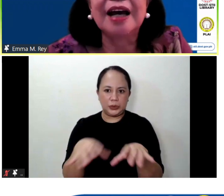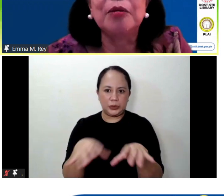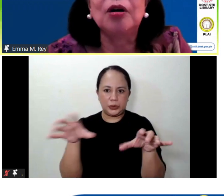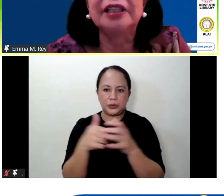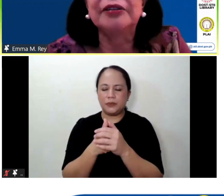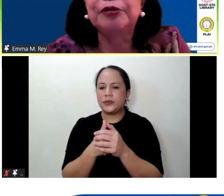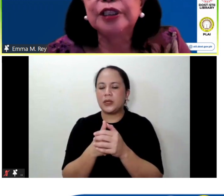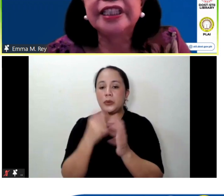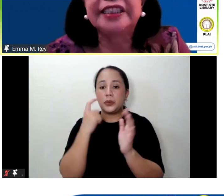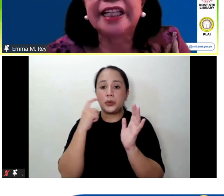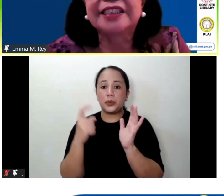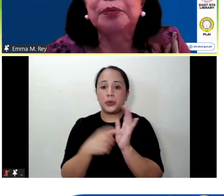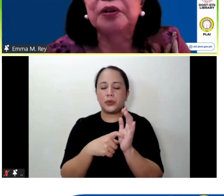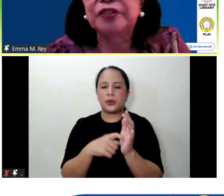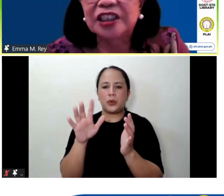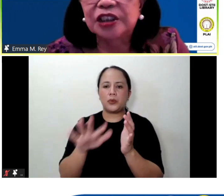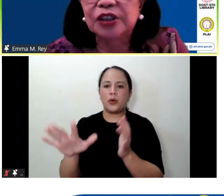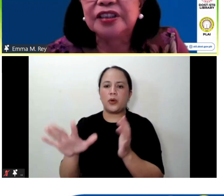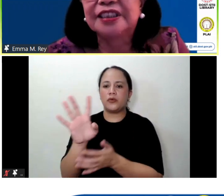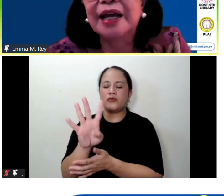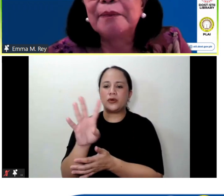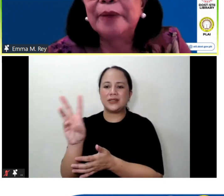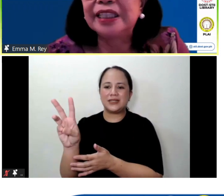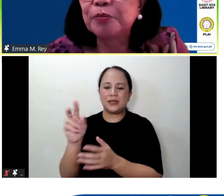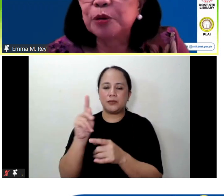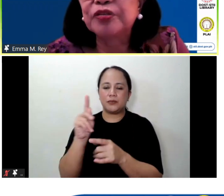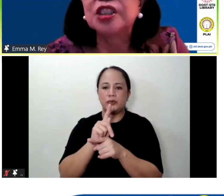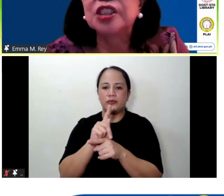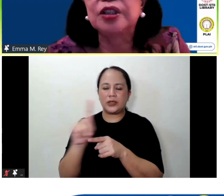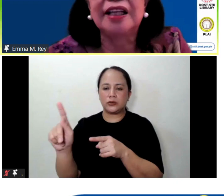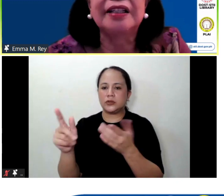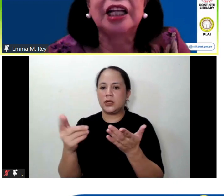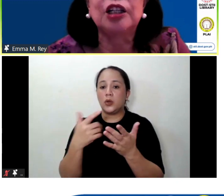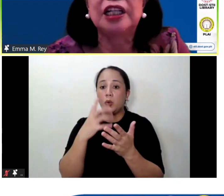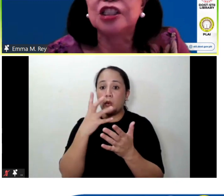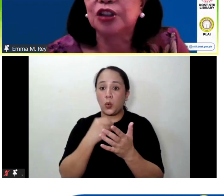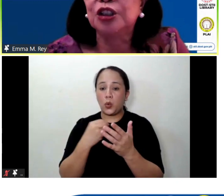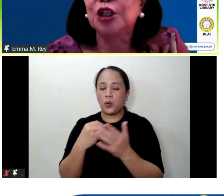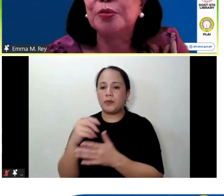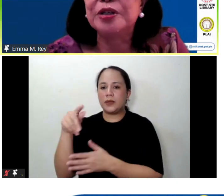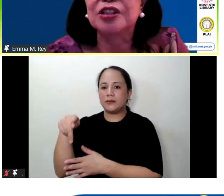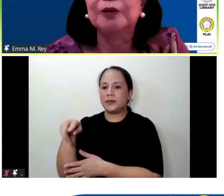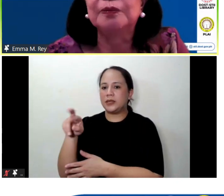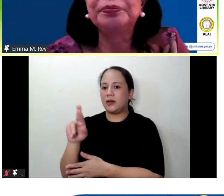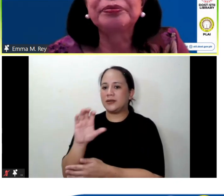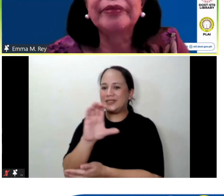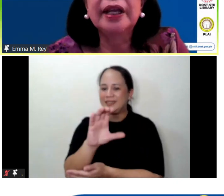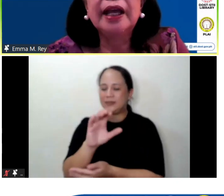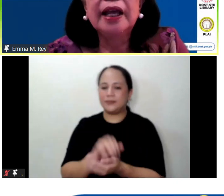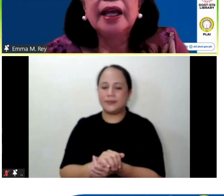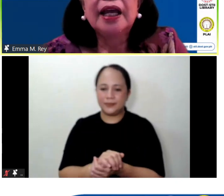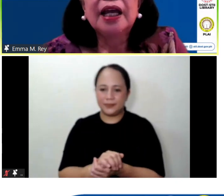recognized among the 46 professions by the Professional Regulation Commission.